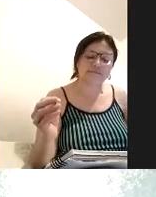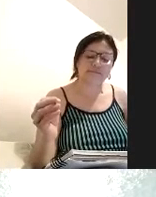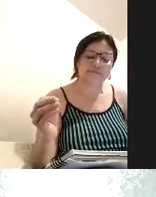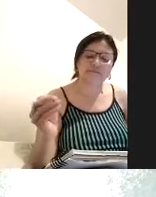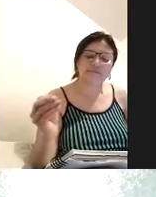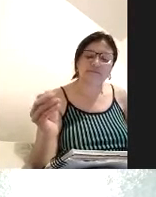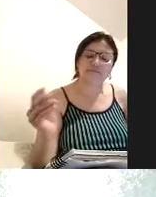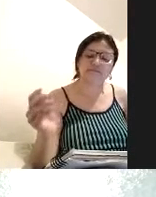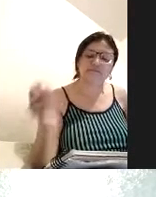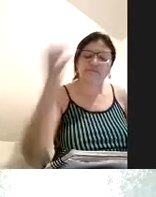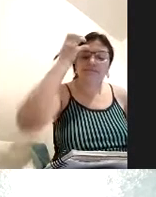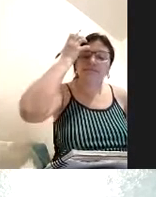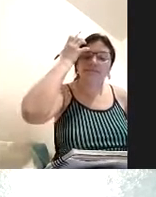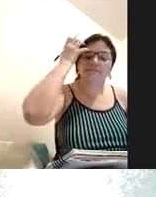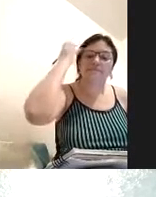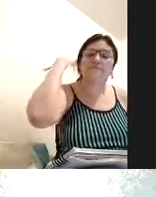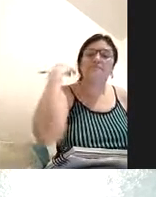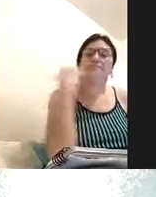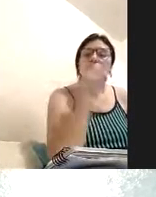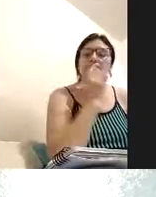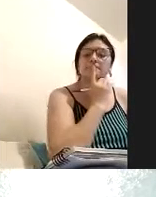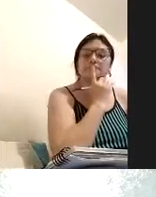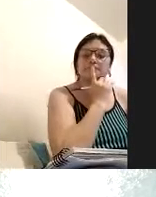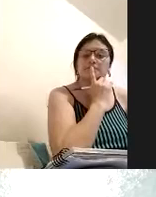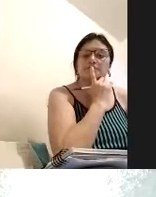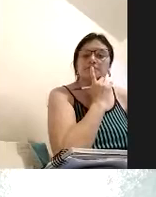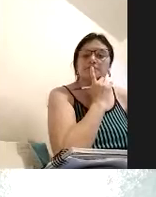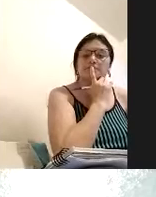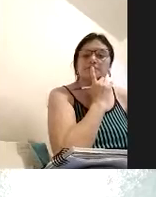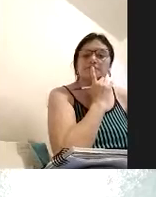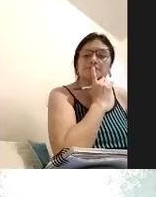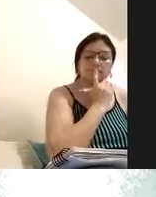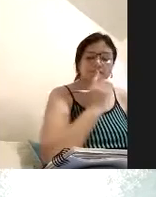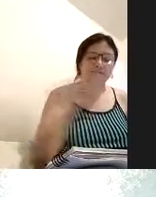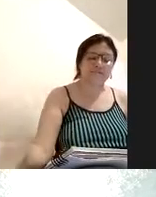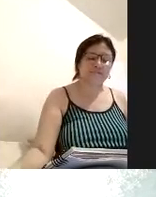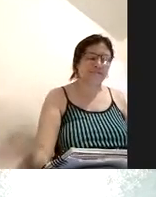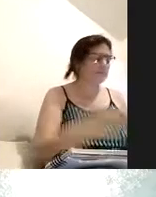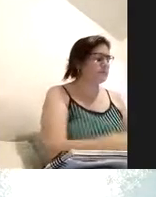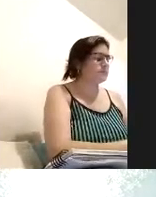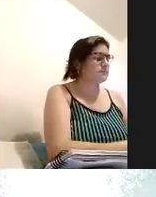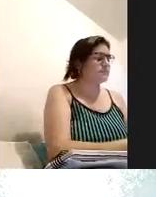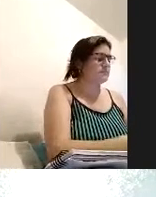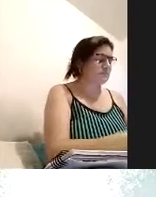receivable. Okay, perfect. Thank you very much. Excellent. Fausto, what about you? Tell me.